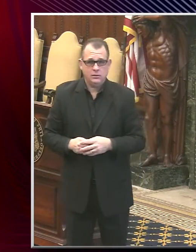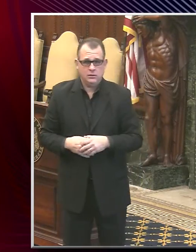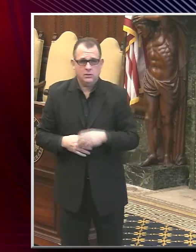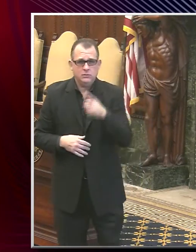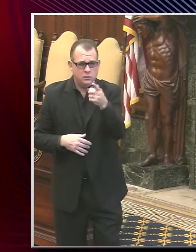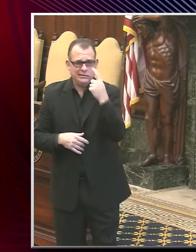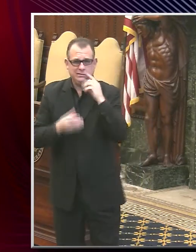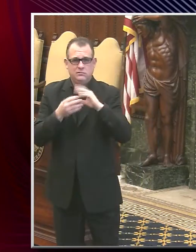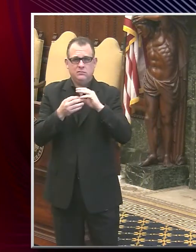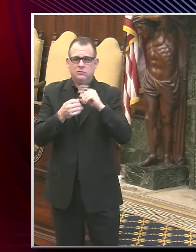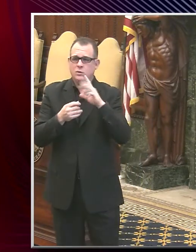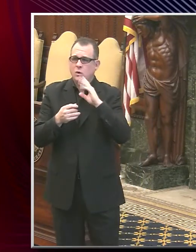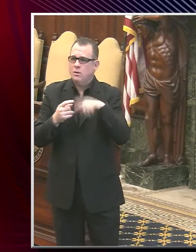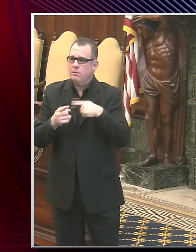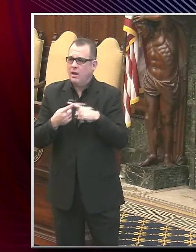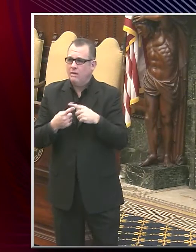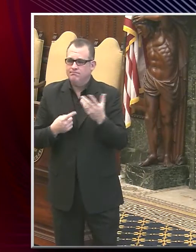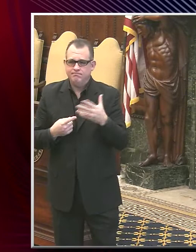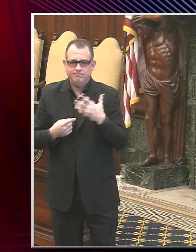And you talked about